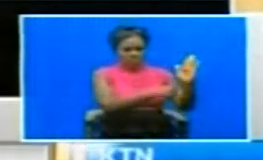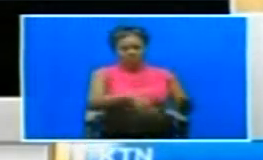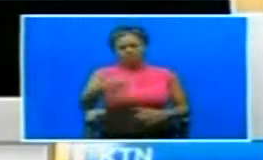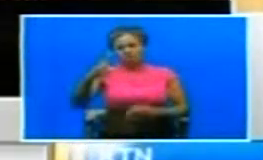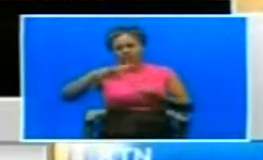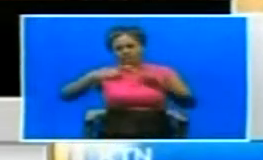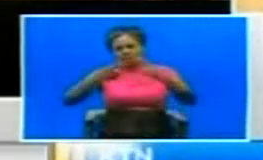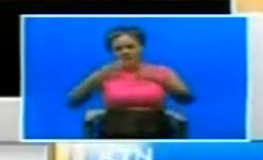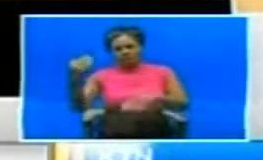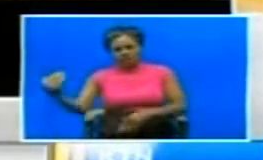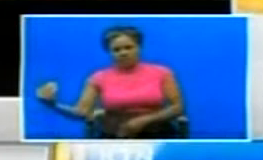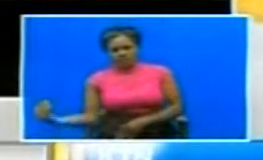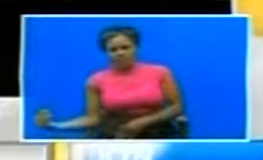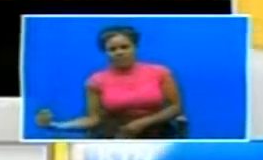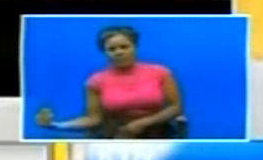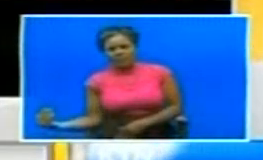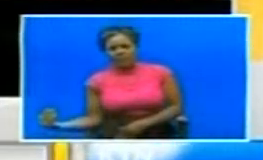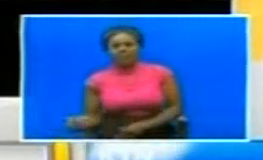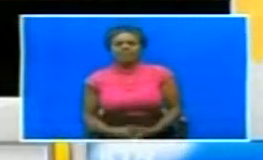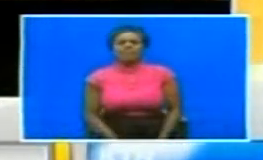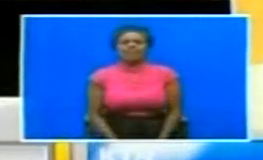that relate to children.